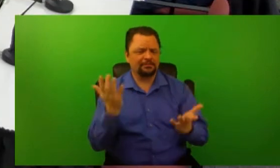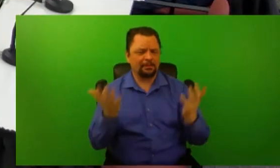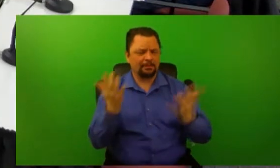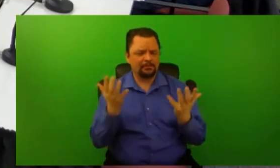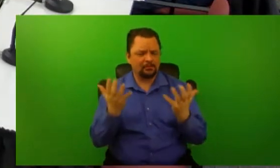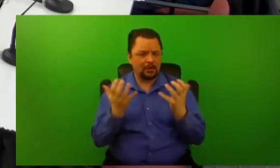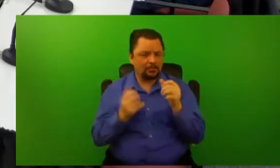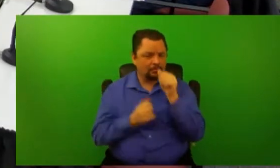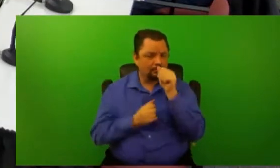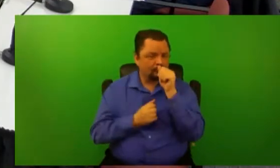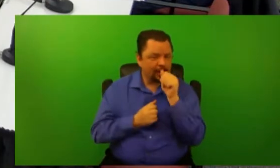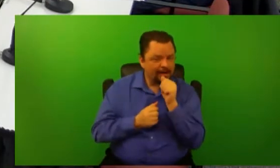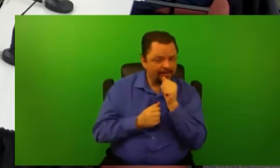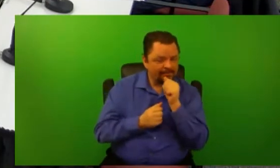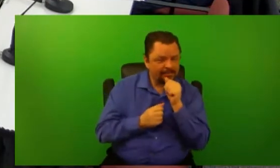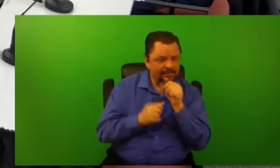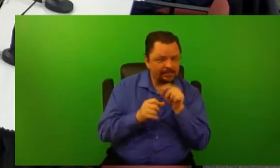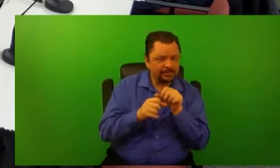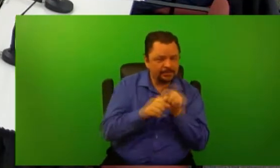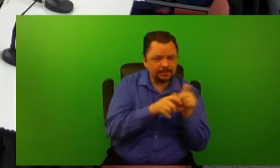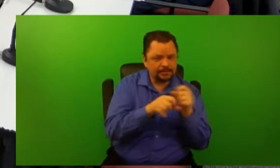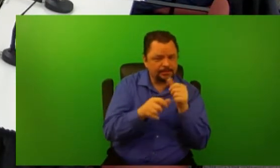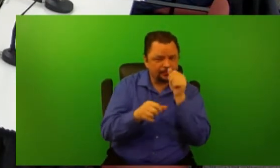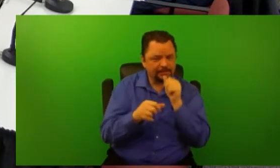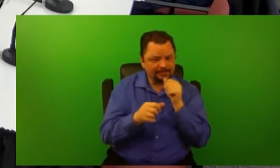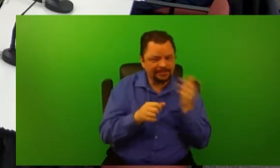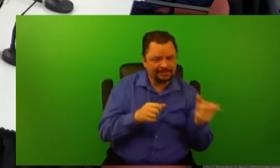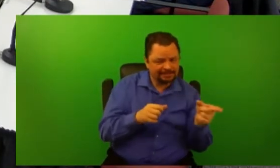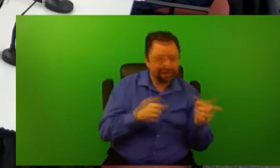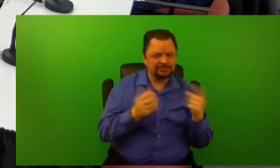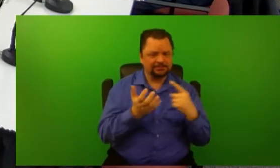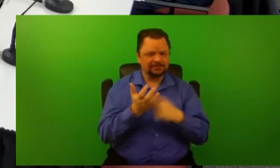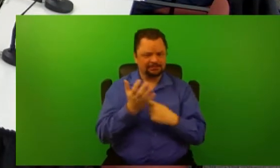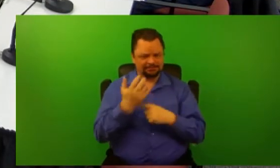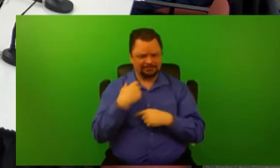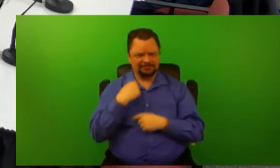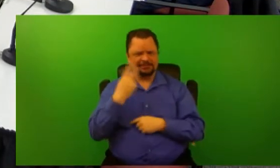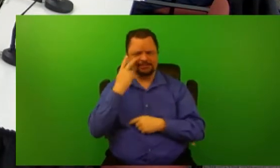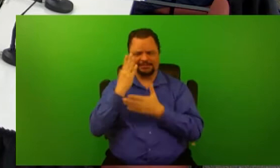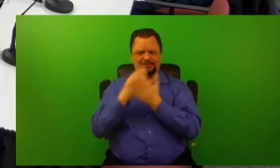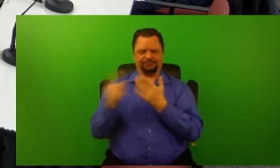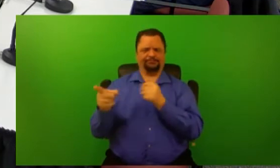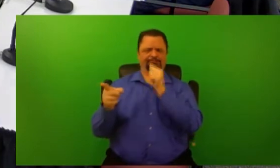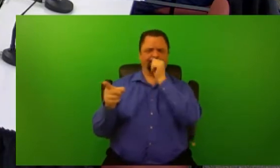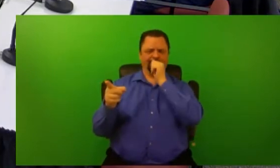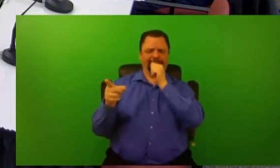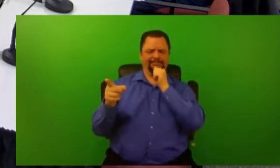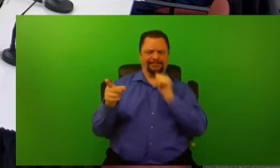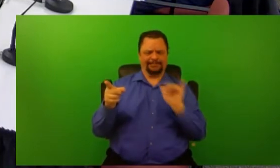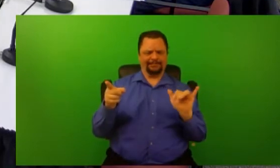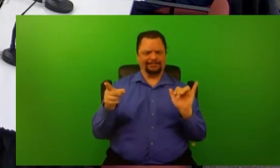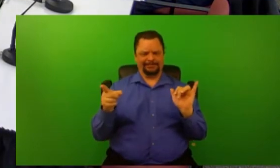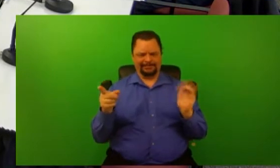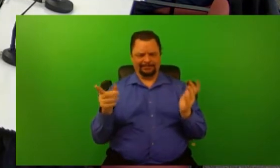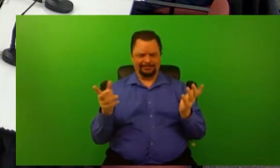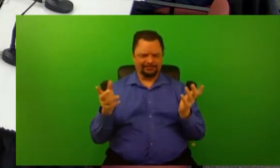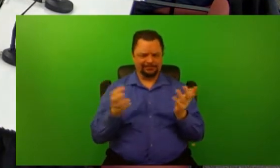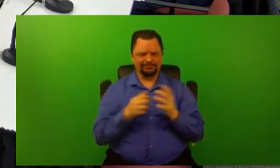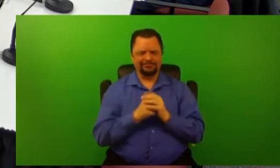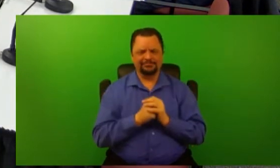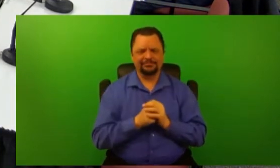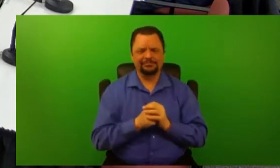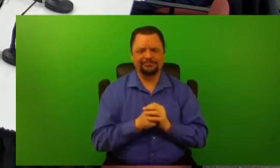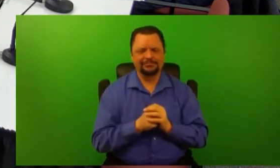reply. And then sometimes what I've seen done also is, like in say the situation